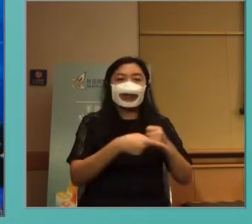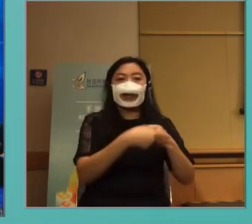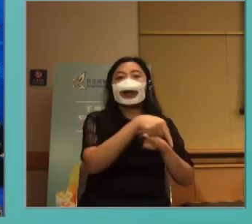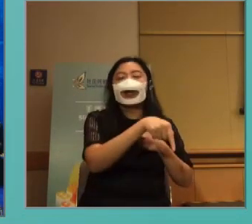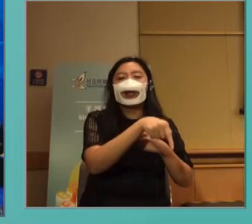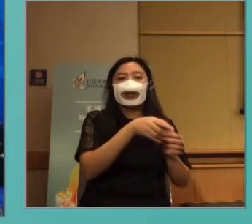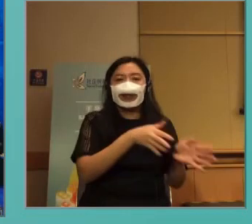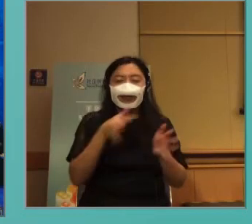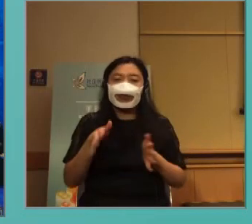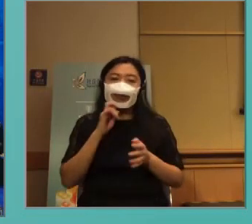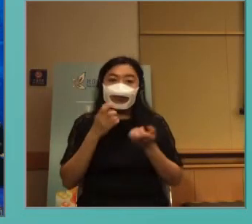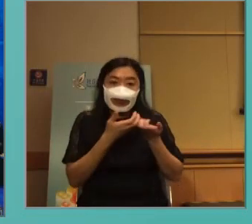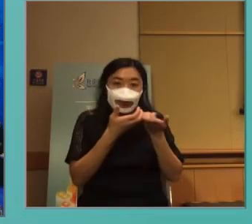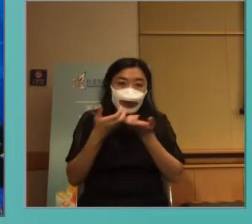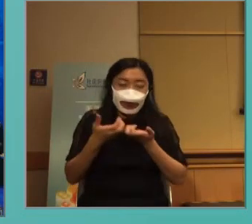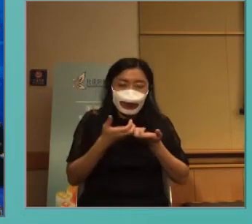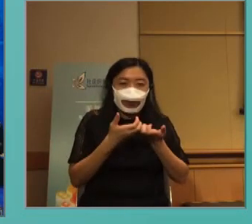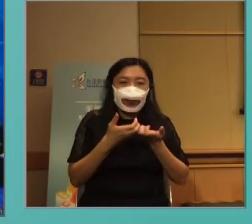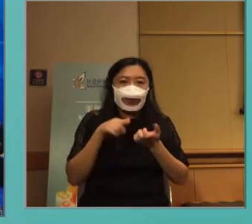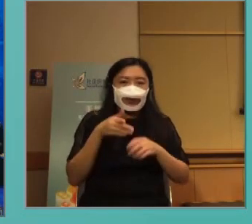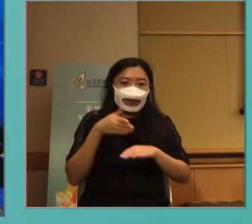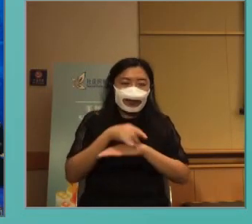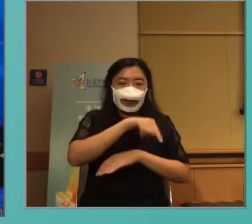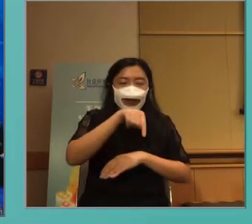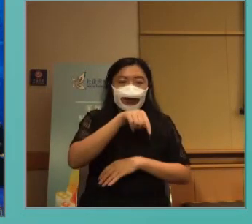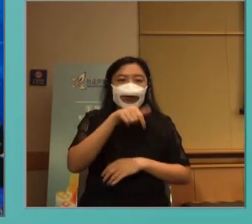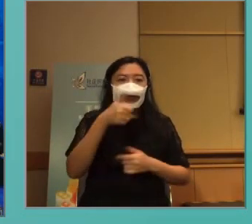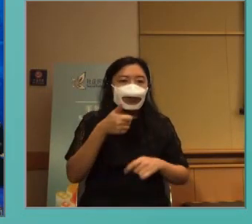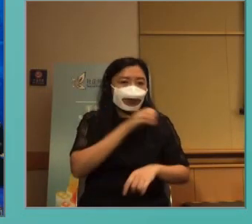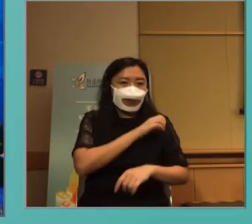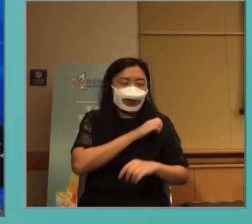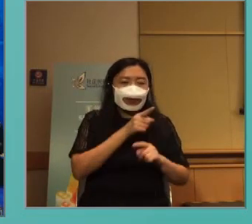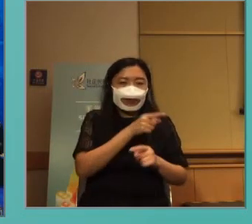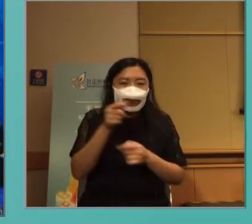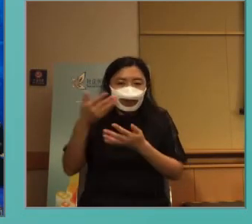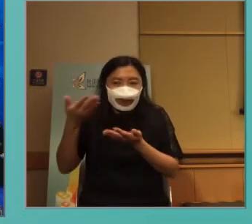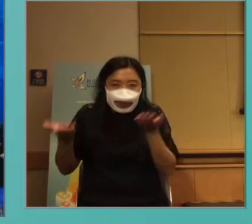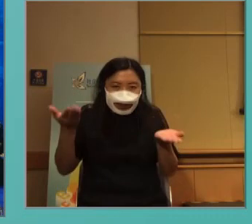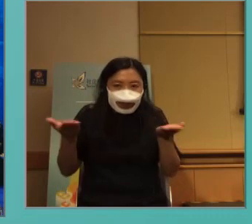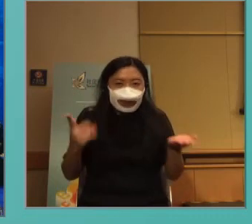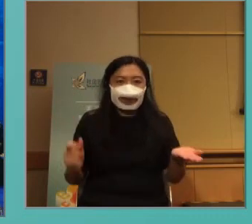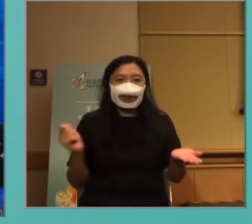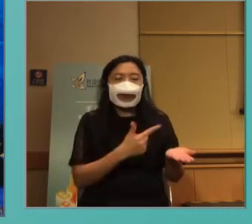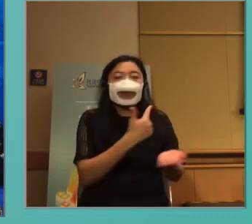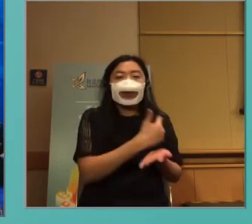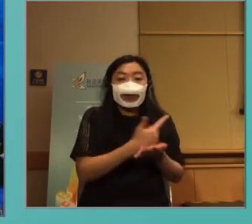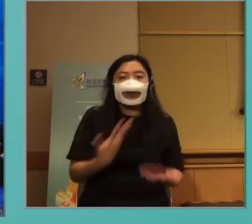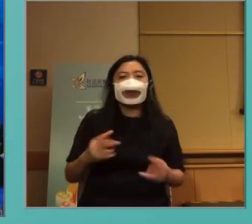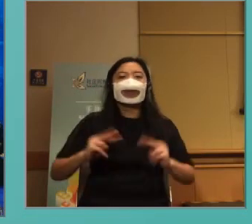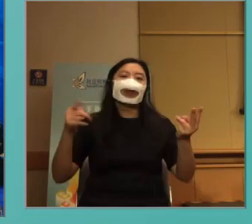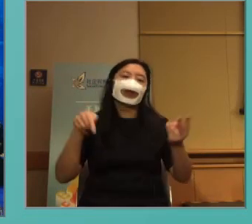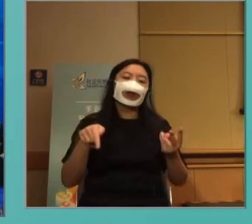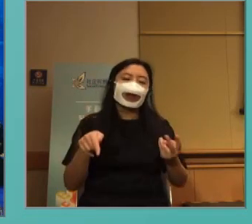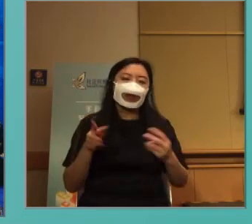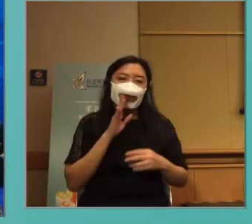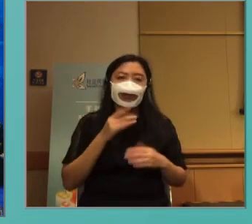important than my physical one. So that's kind of how that translates in terms of meaning. Now, for you as a parent,